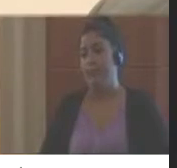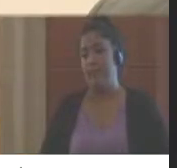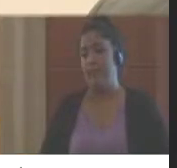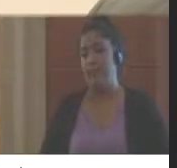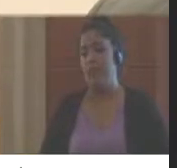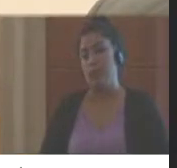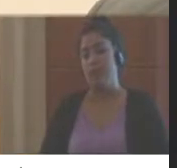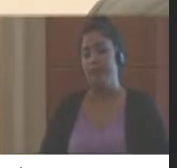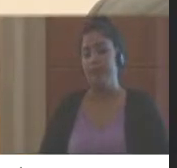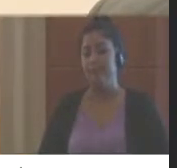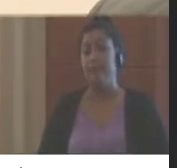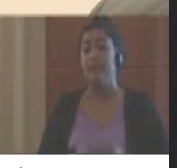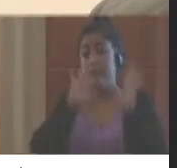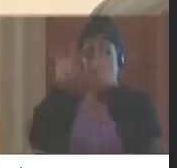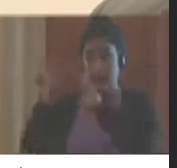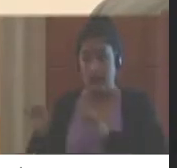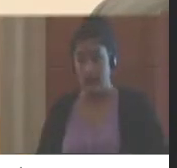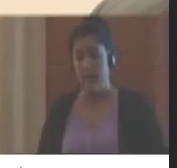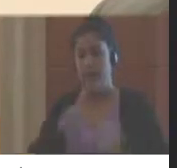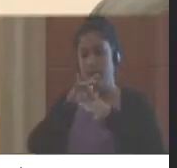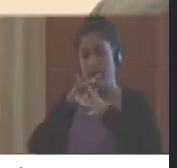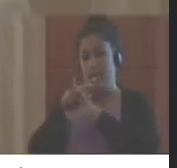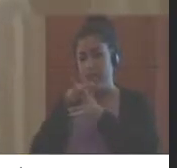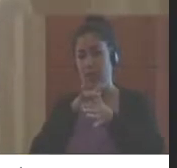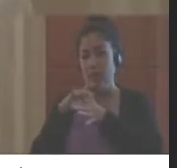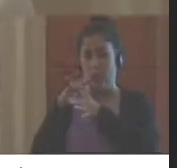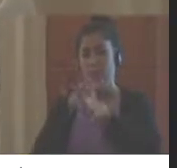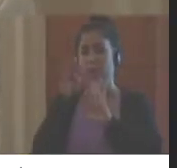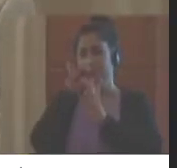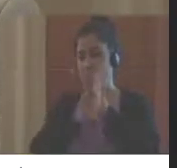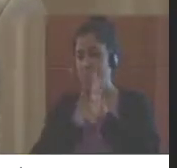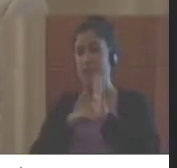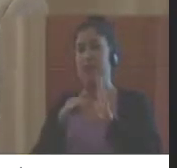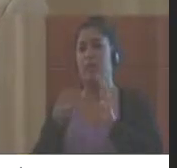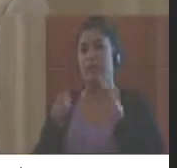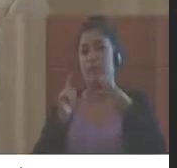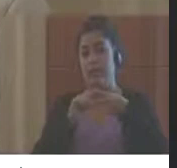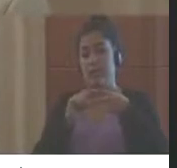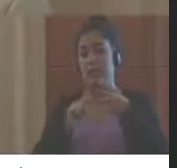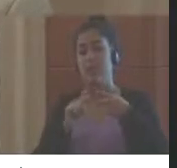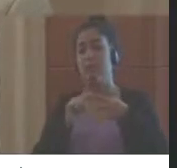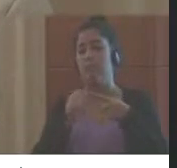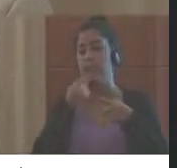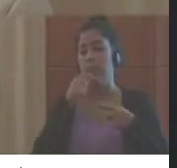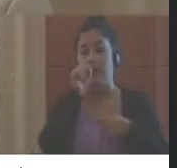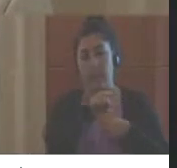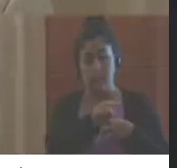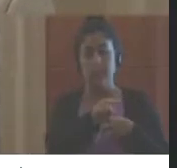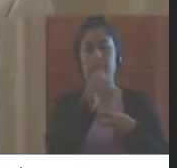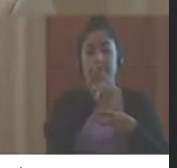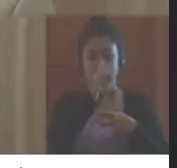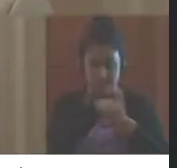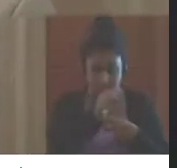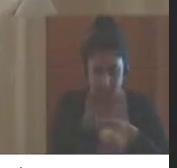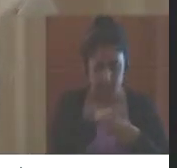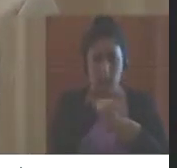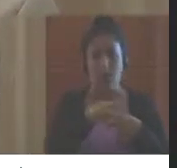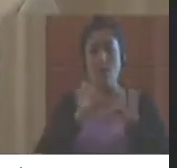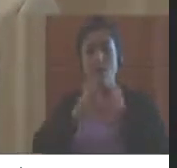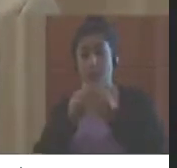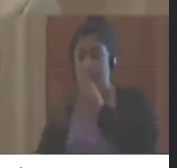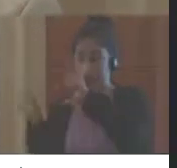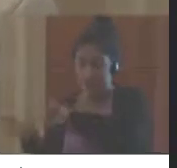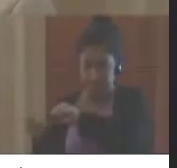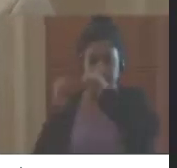Yes, with the Secretariat for Risk Management, we have identified which are the establishments